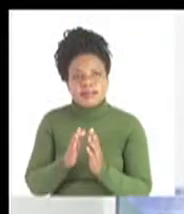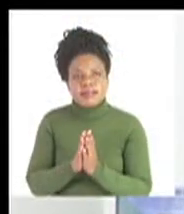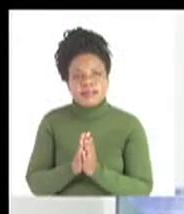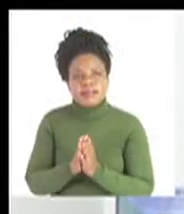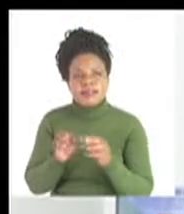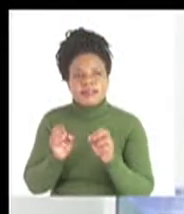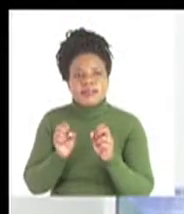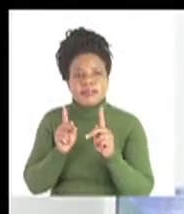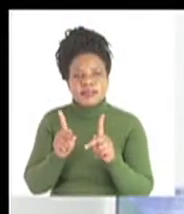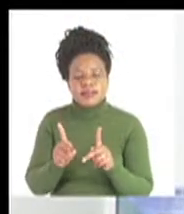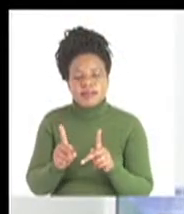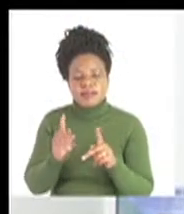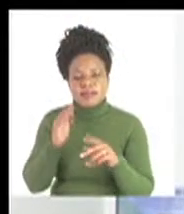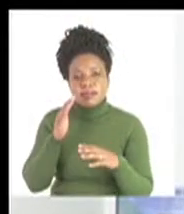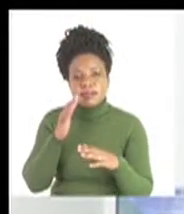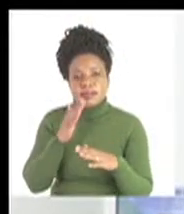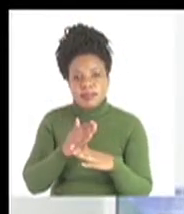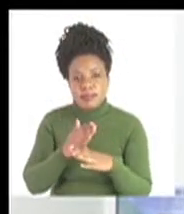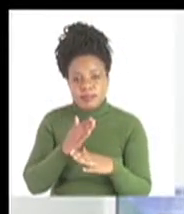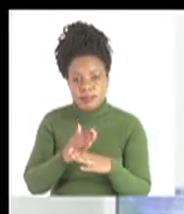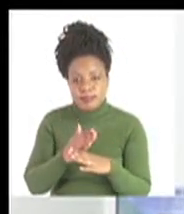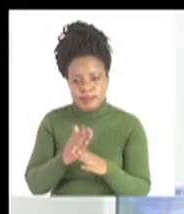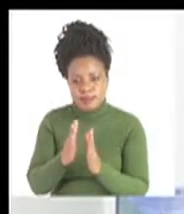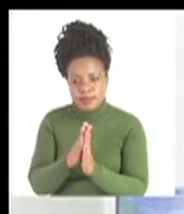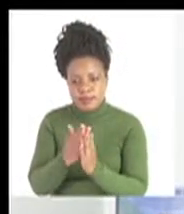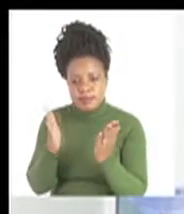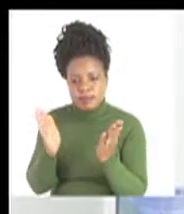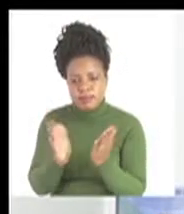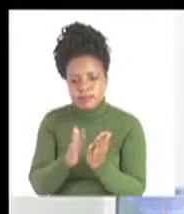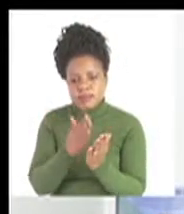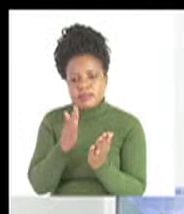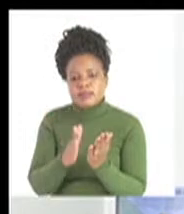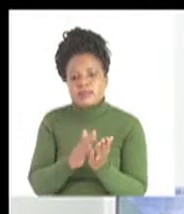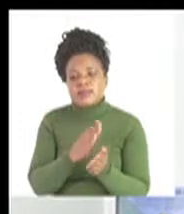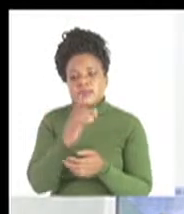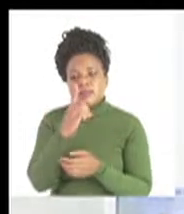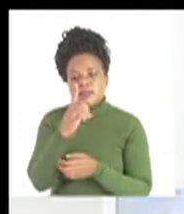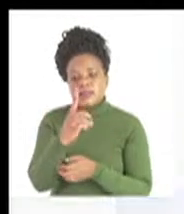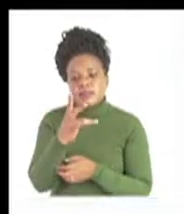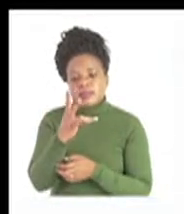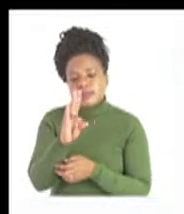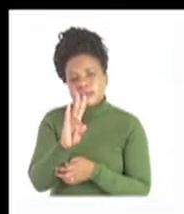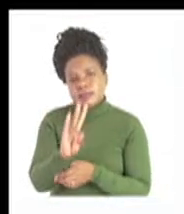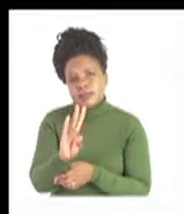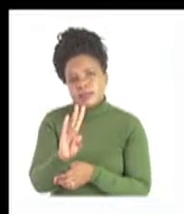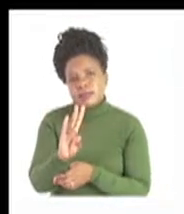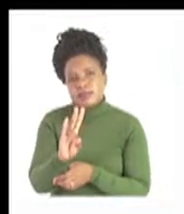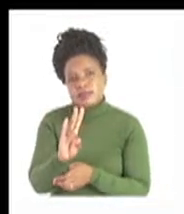Okay, the activity is on page 17 of our booklet.